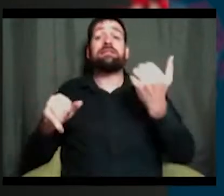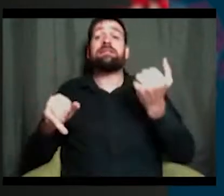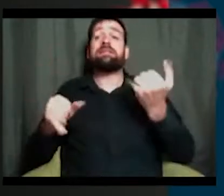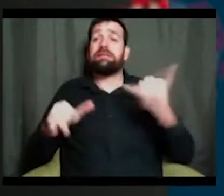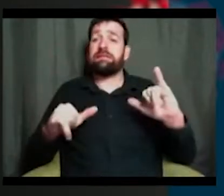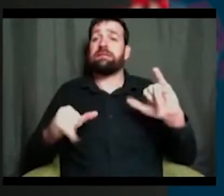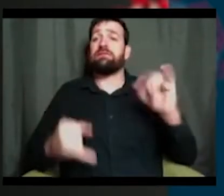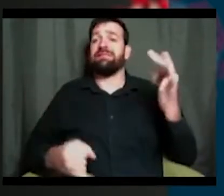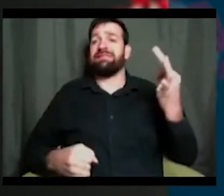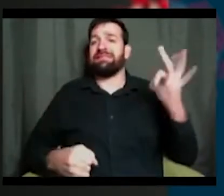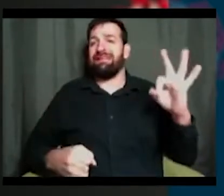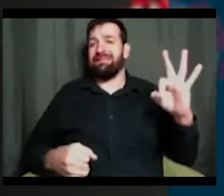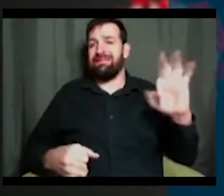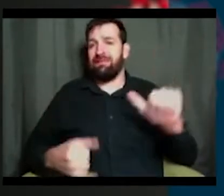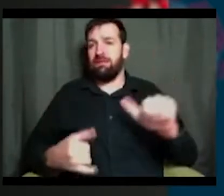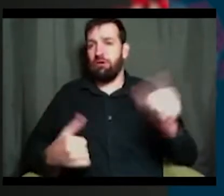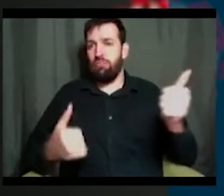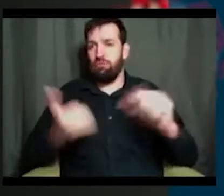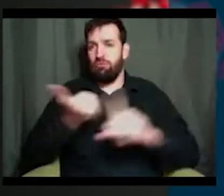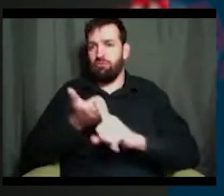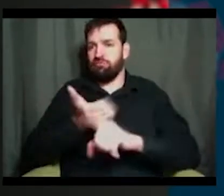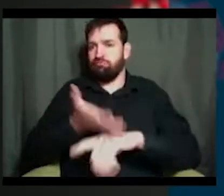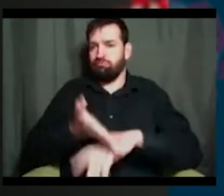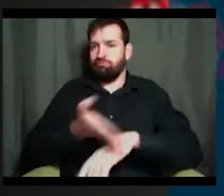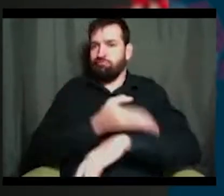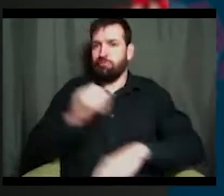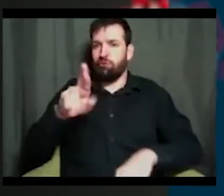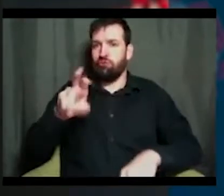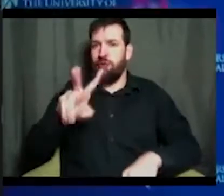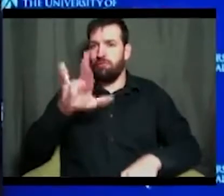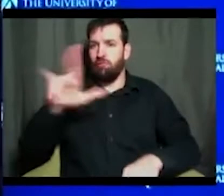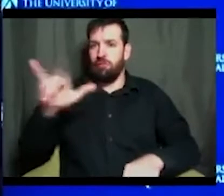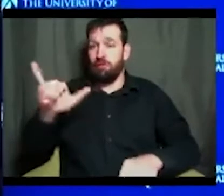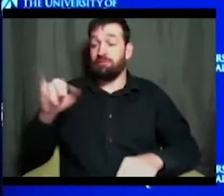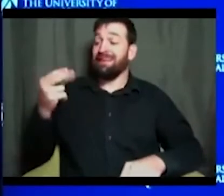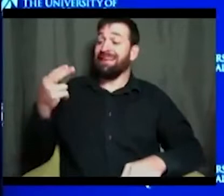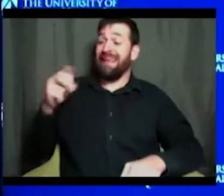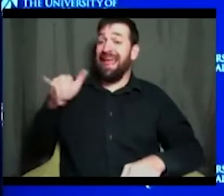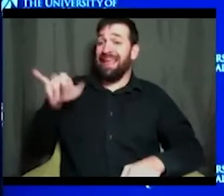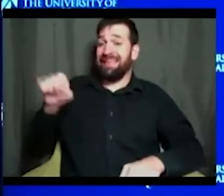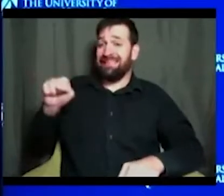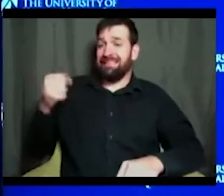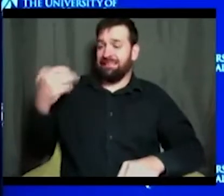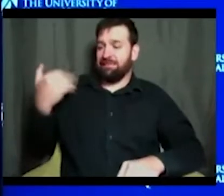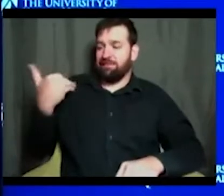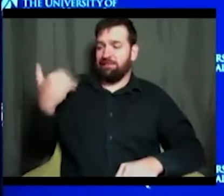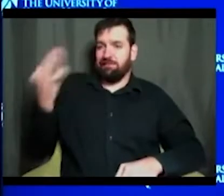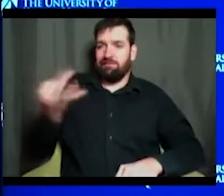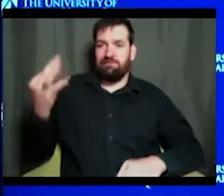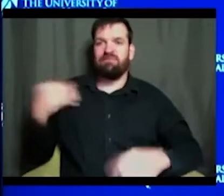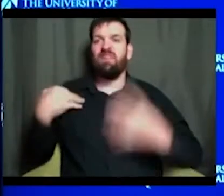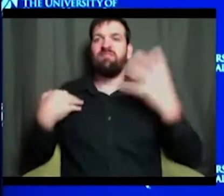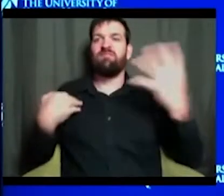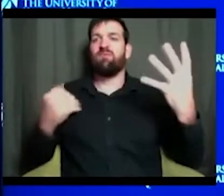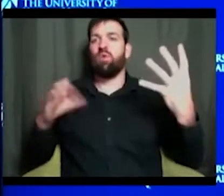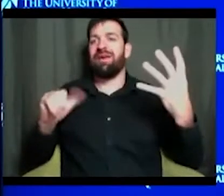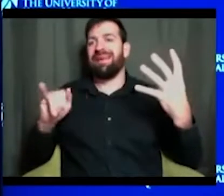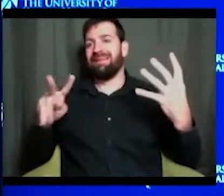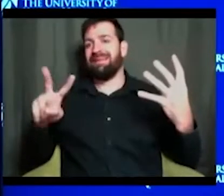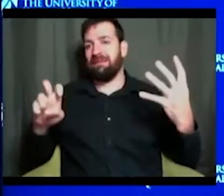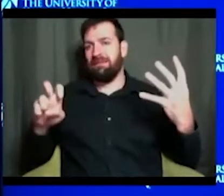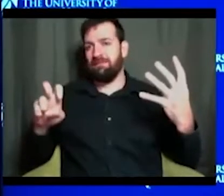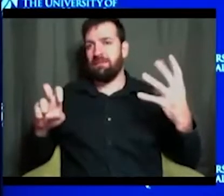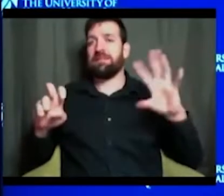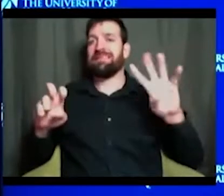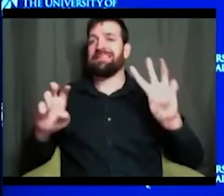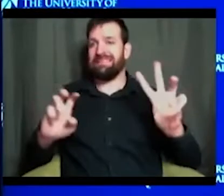additional patients that meet that recovered criteria. And Hayes, as of Friday, had 4 active infections and 6 in that